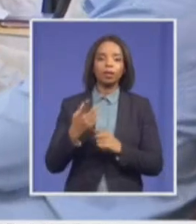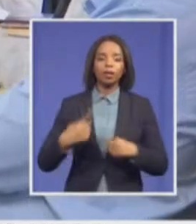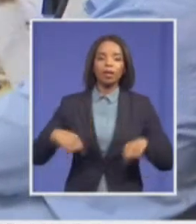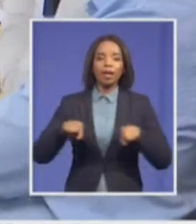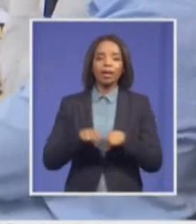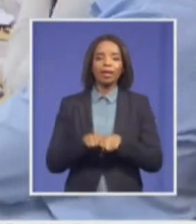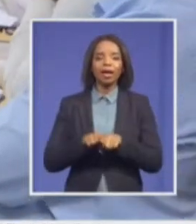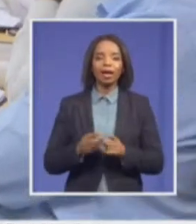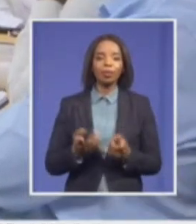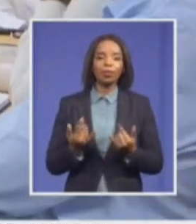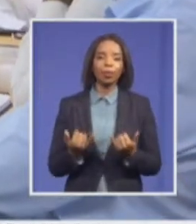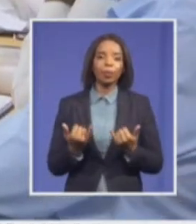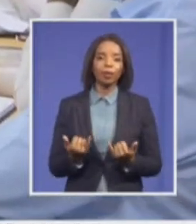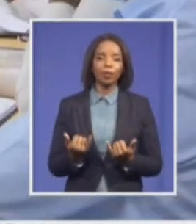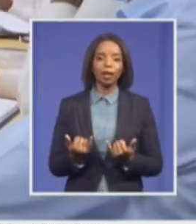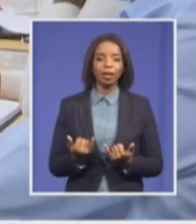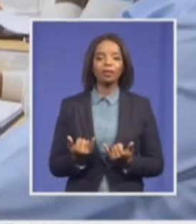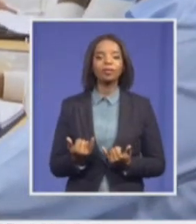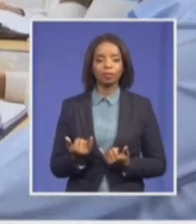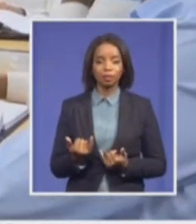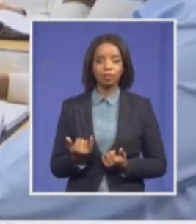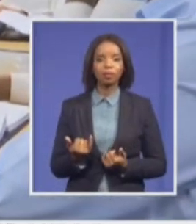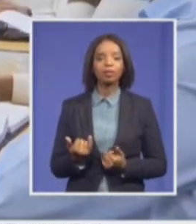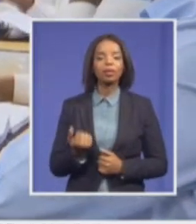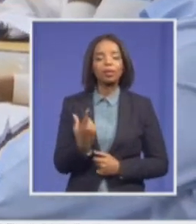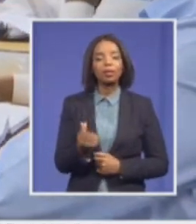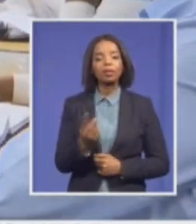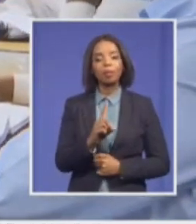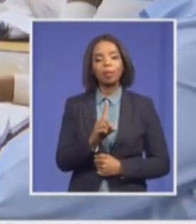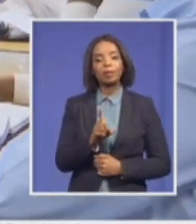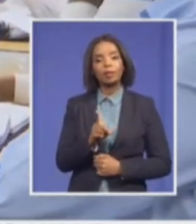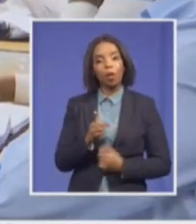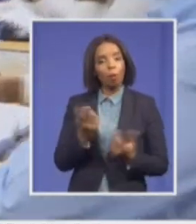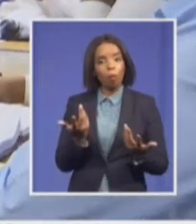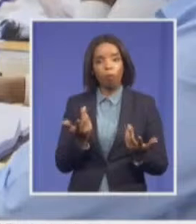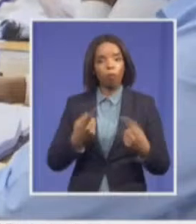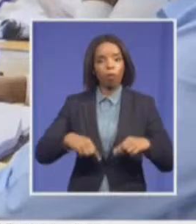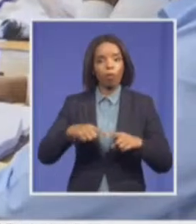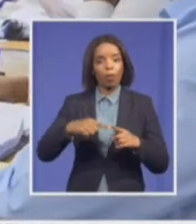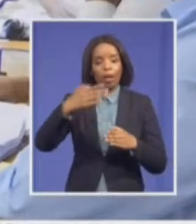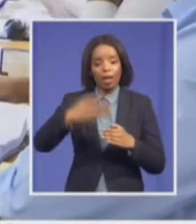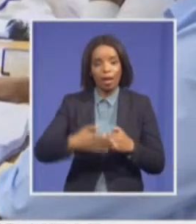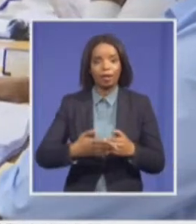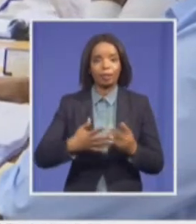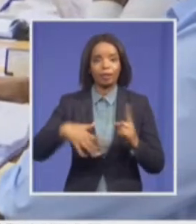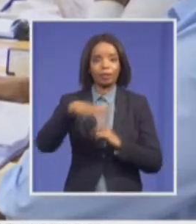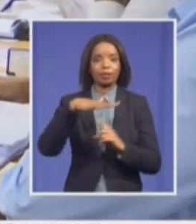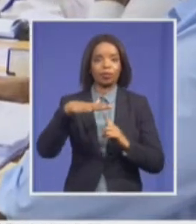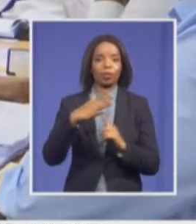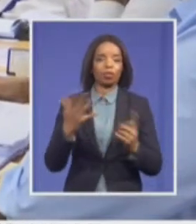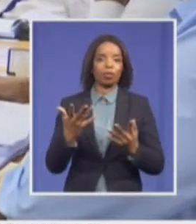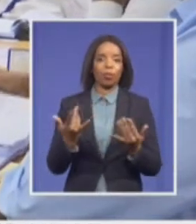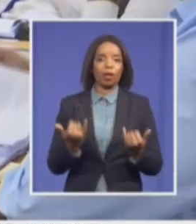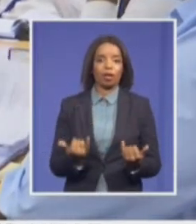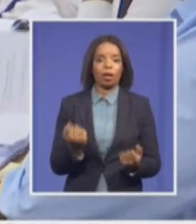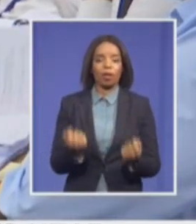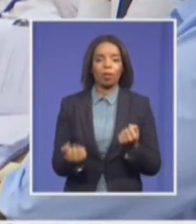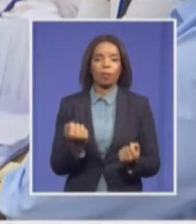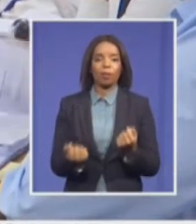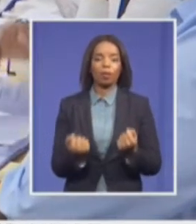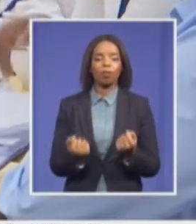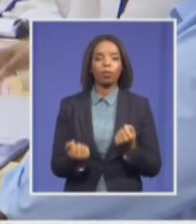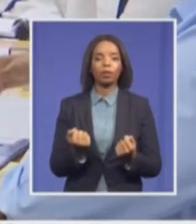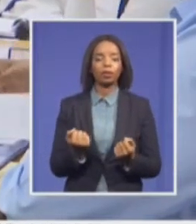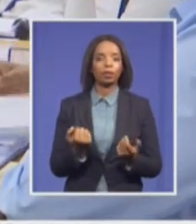Correct, Chairperson. otherwise, we end up in a situation where the courts become meaningless. So, the question is